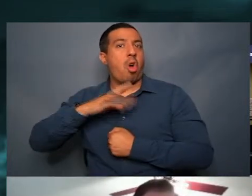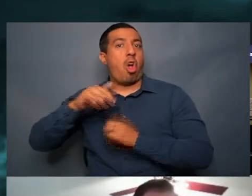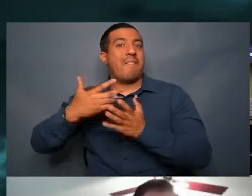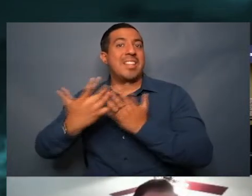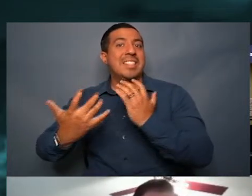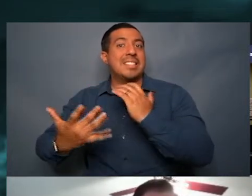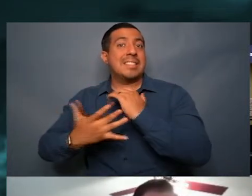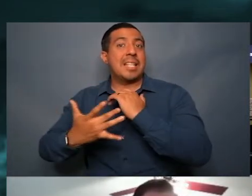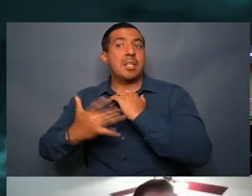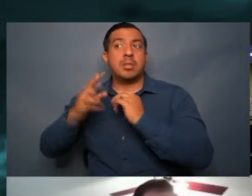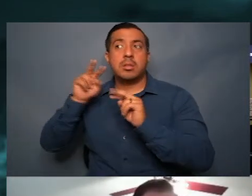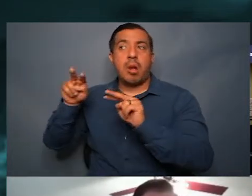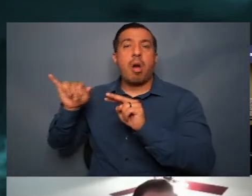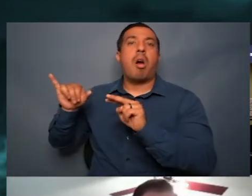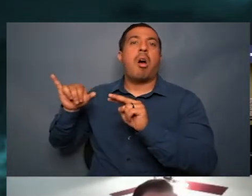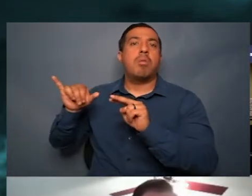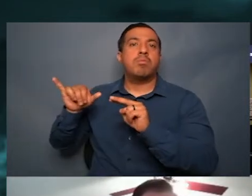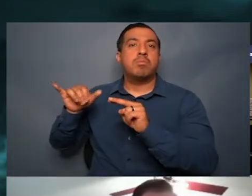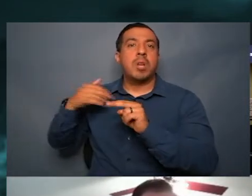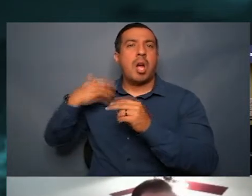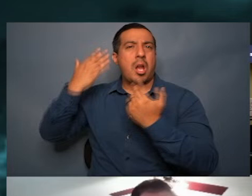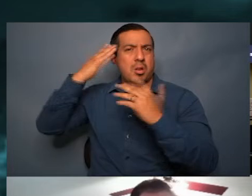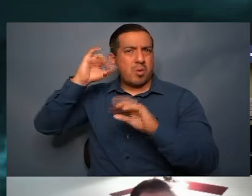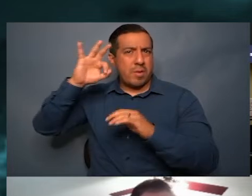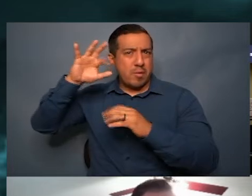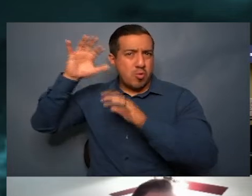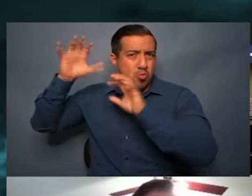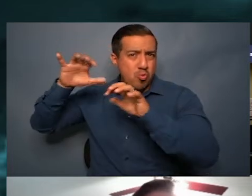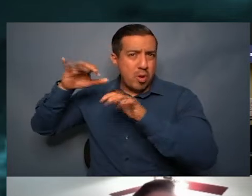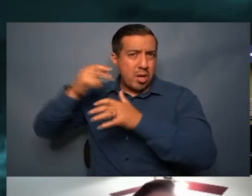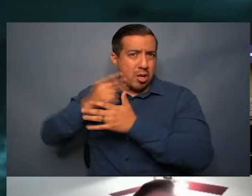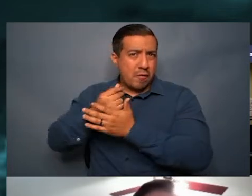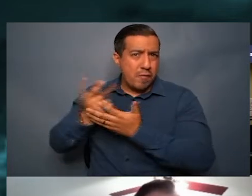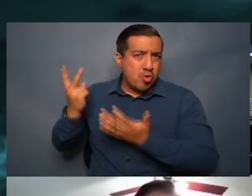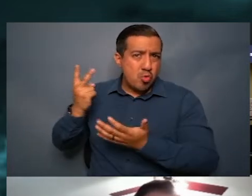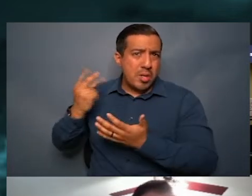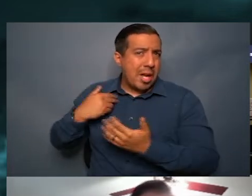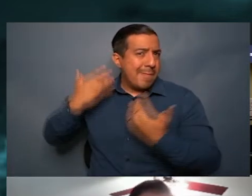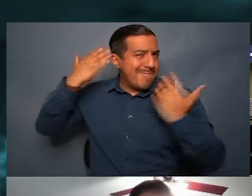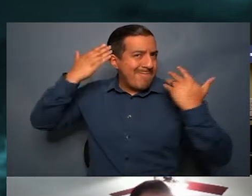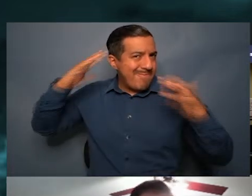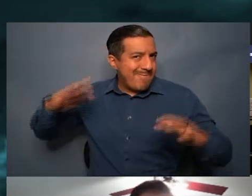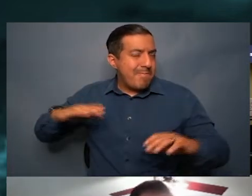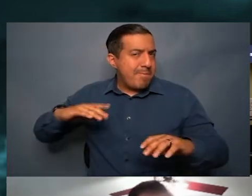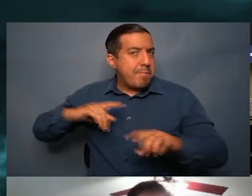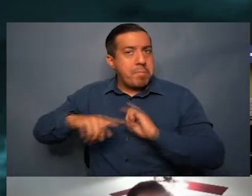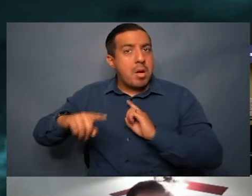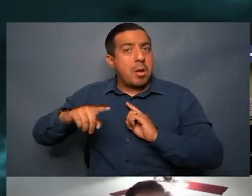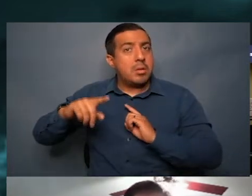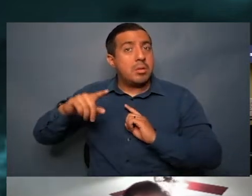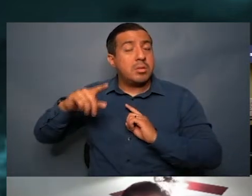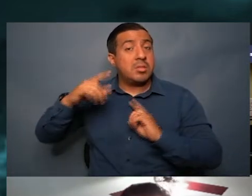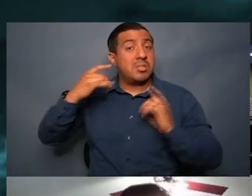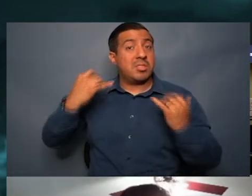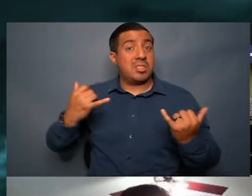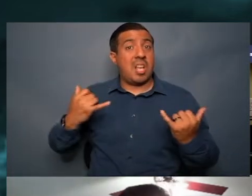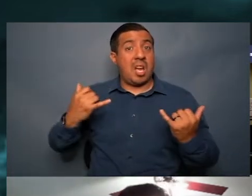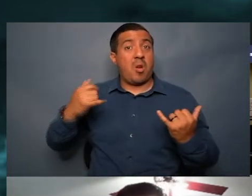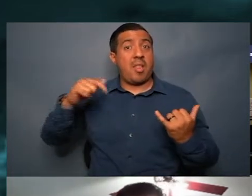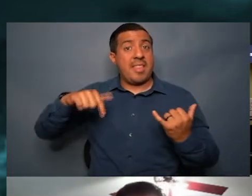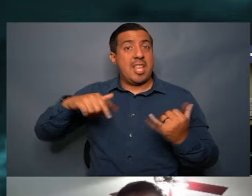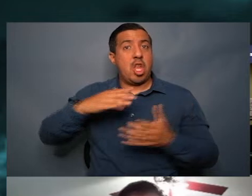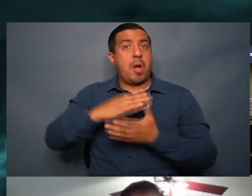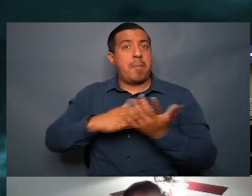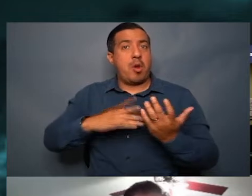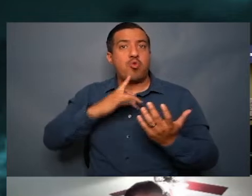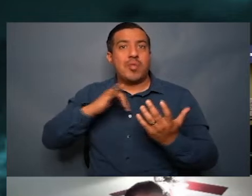is seeing a lot of rain the last couple of weeks. So this part is the